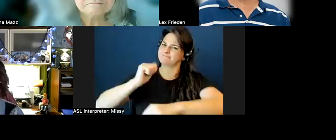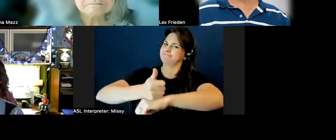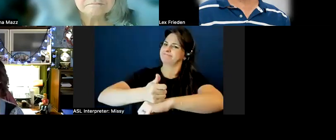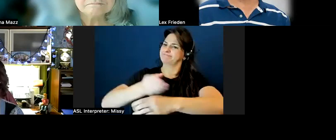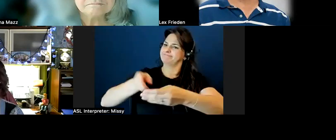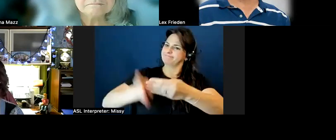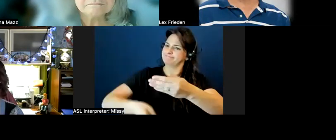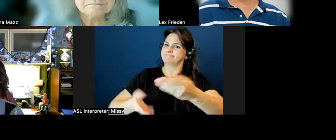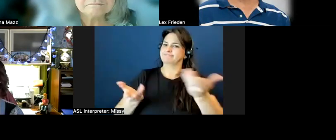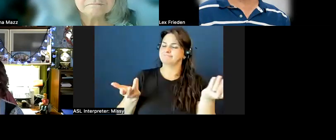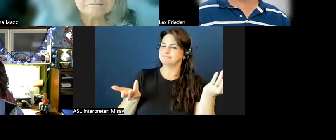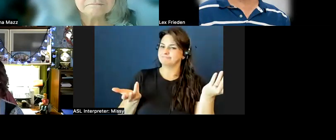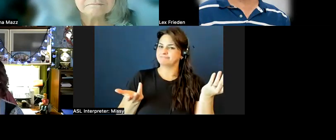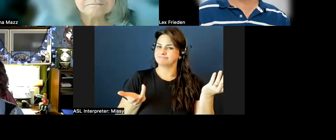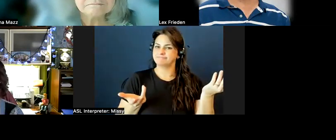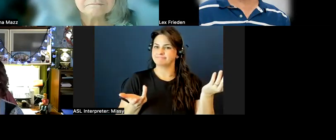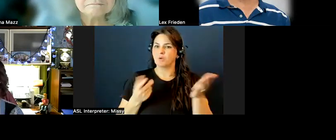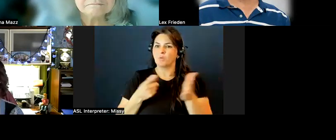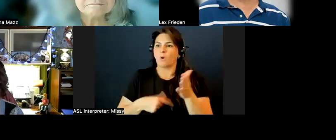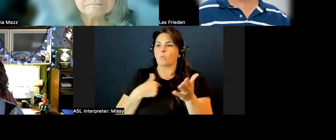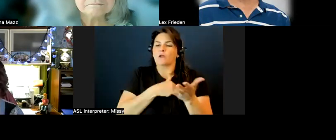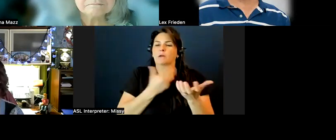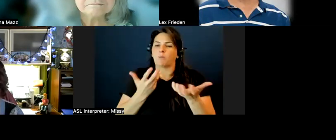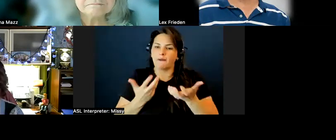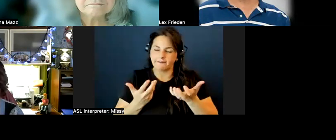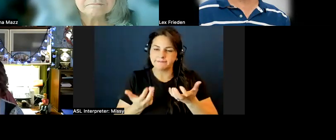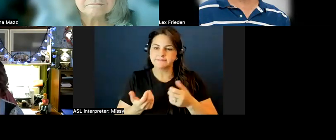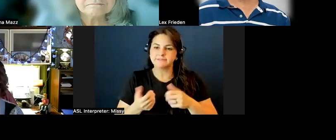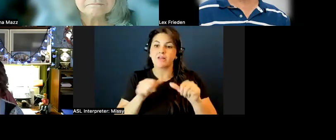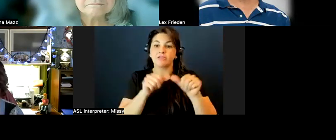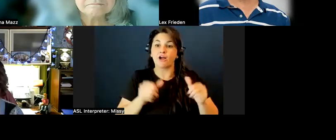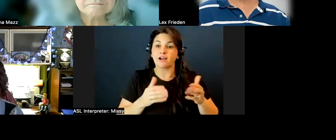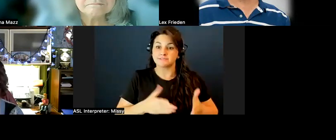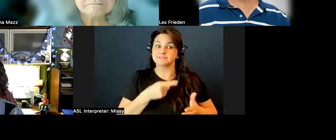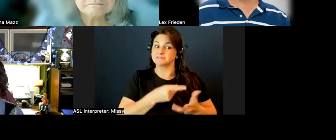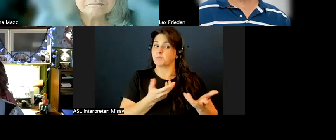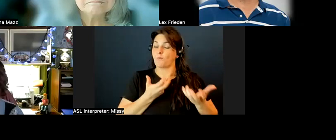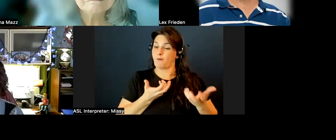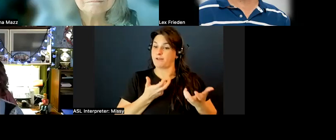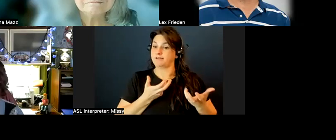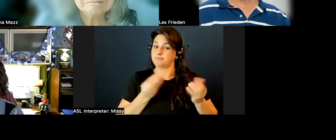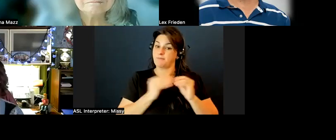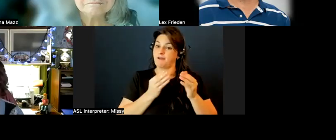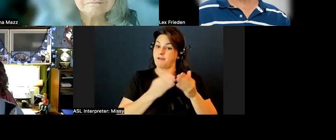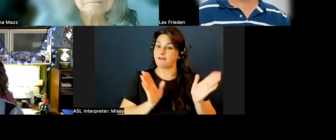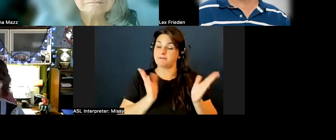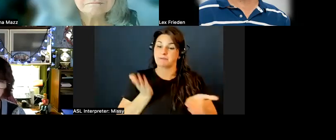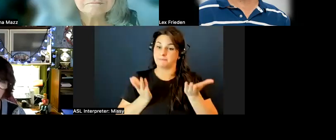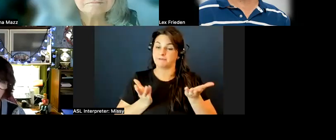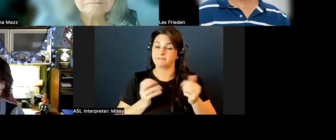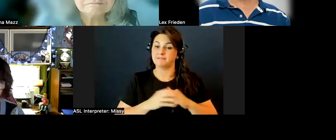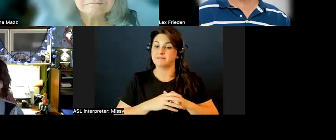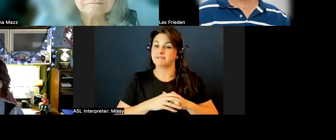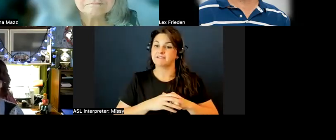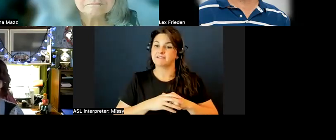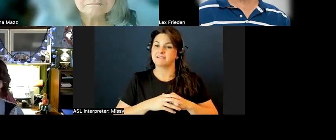completed the way we may have wanted them to be, the way the architects certainly wanted them to be. And I hate